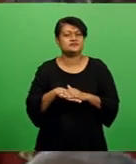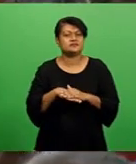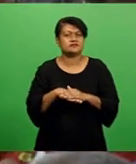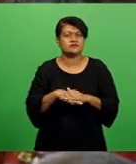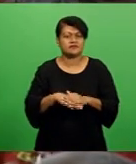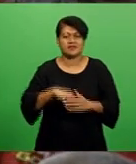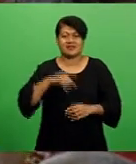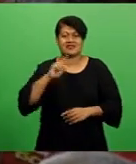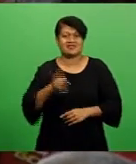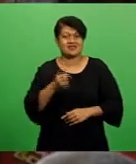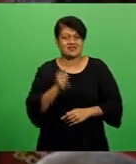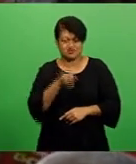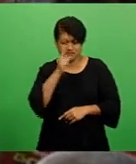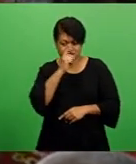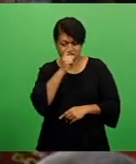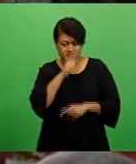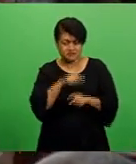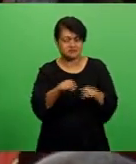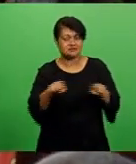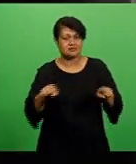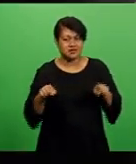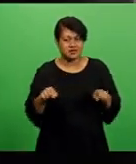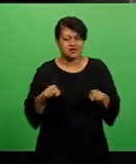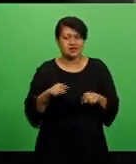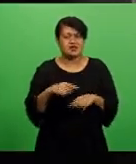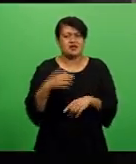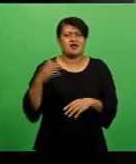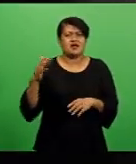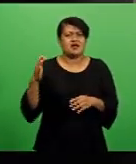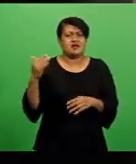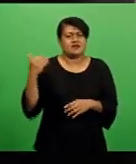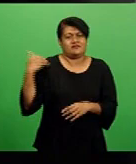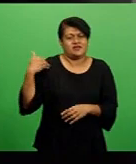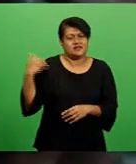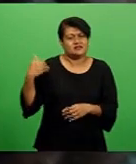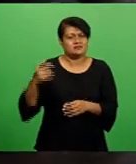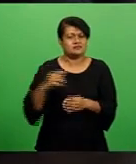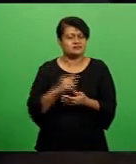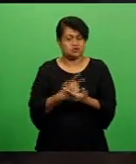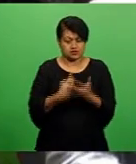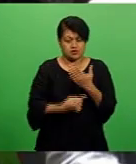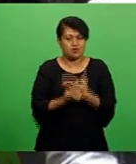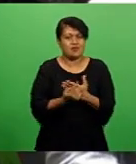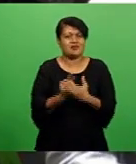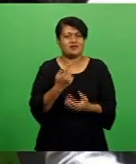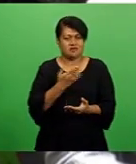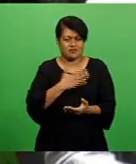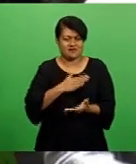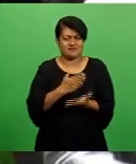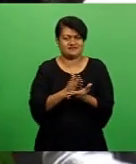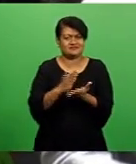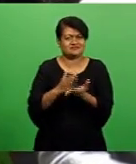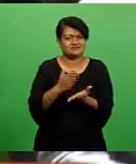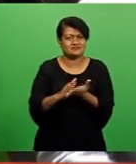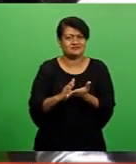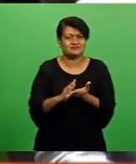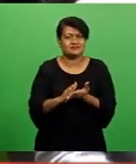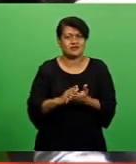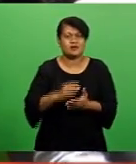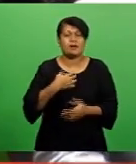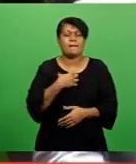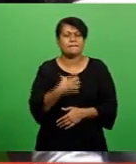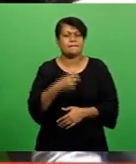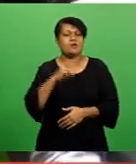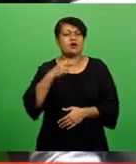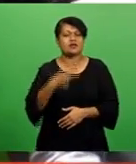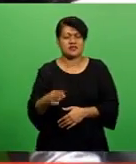by the COVID-19 dipped into their FNPF funds to sustain their financial hardships. More than 24,000 members have zero